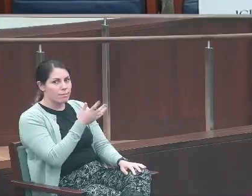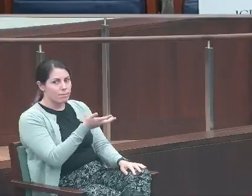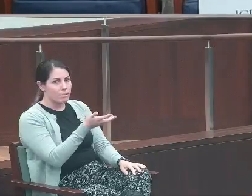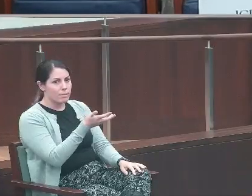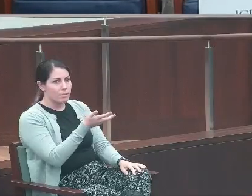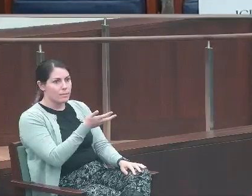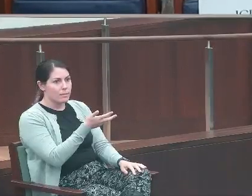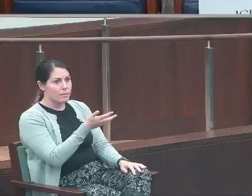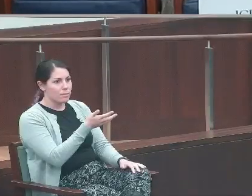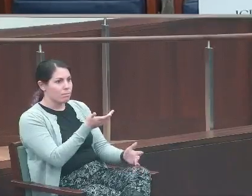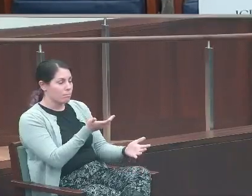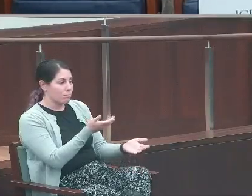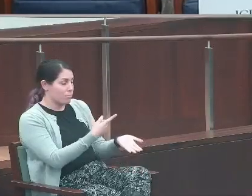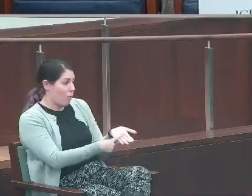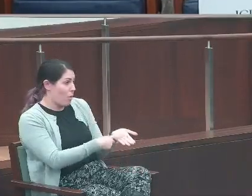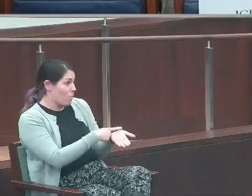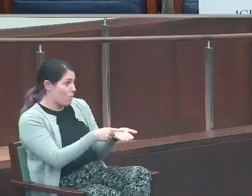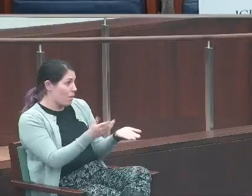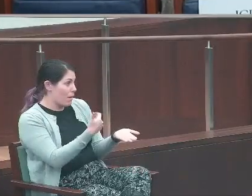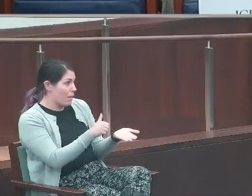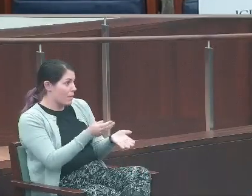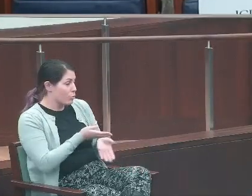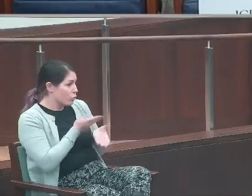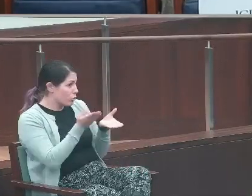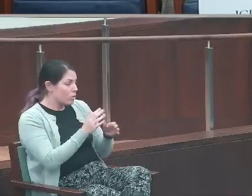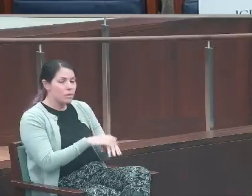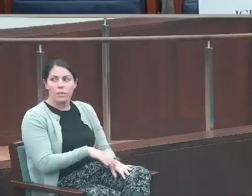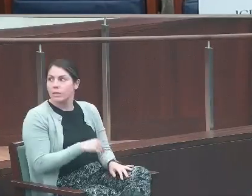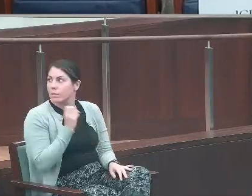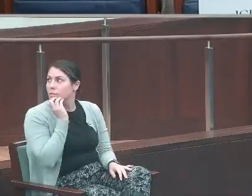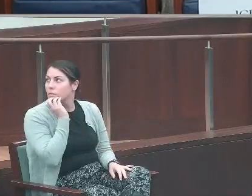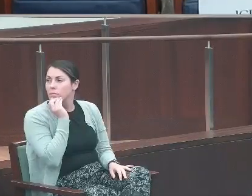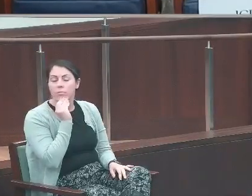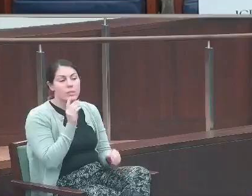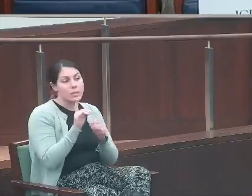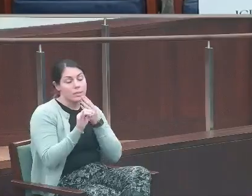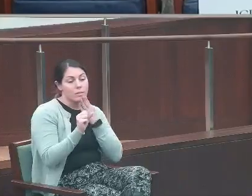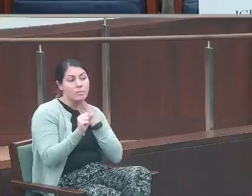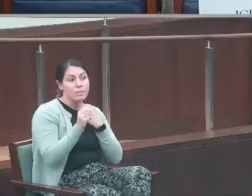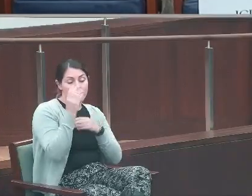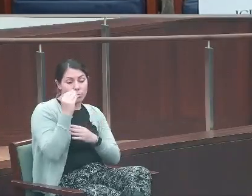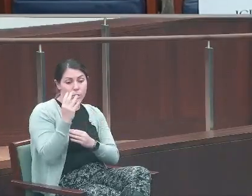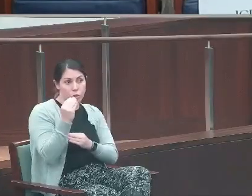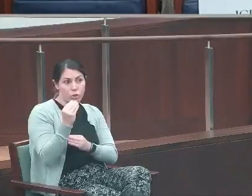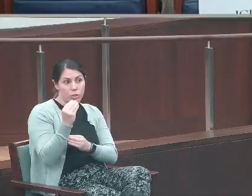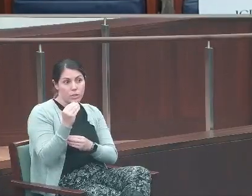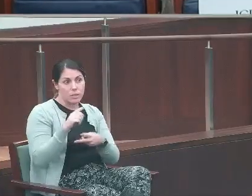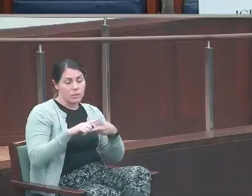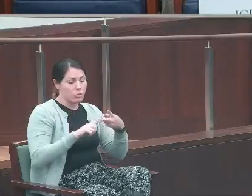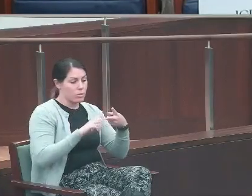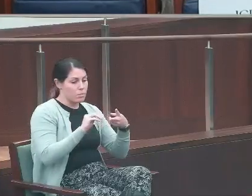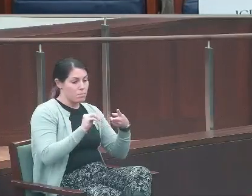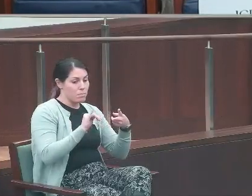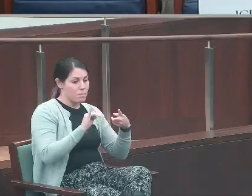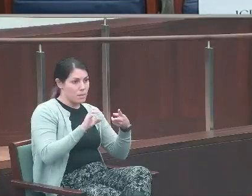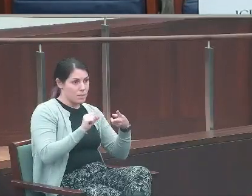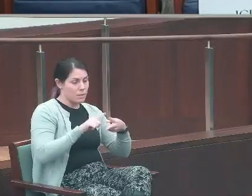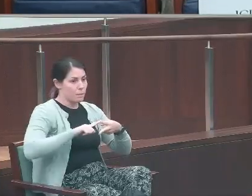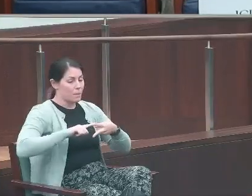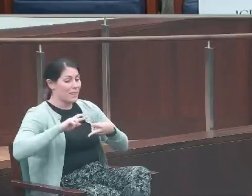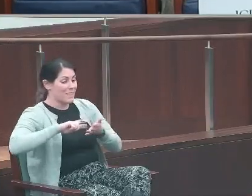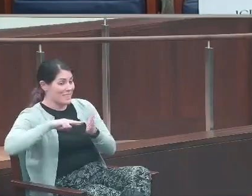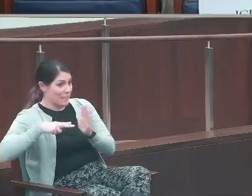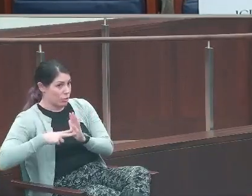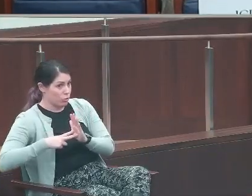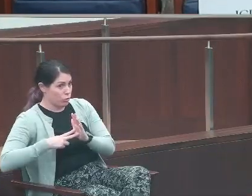have any suggestions? Well, look, dis and misinformation, so I'll say disinformation is sort of intentional bad information, oftentimes promoted